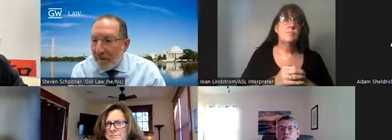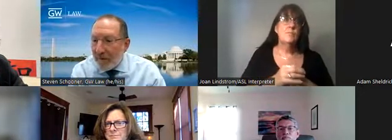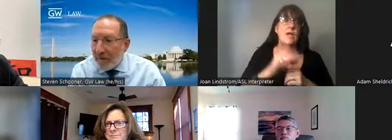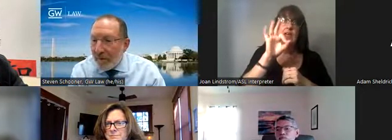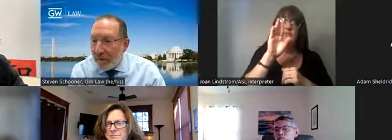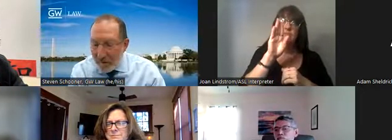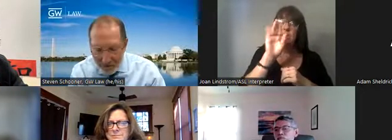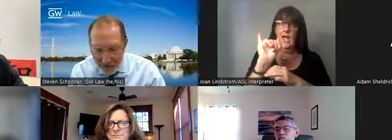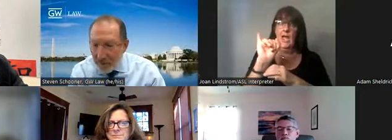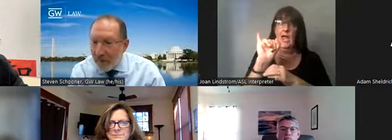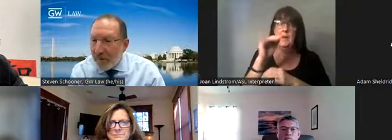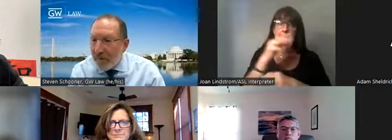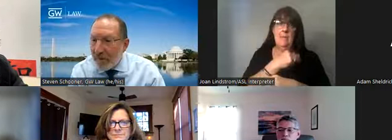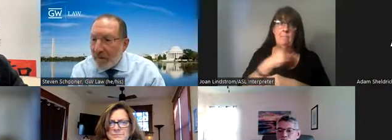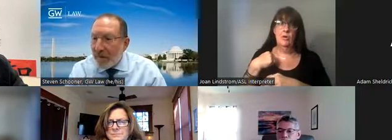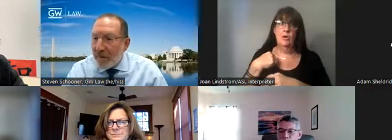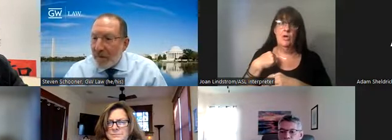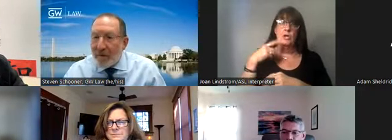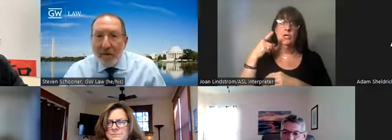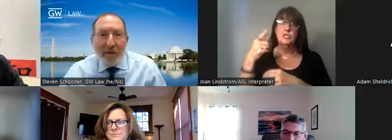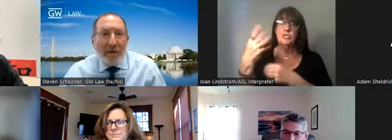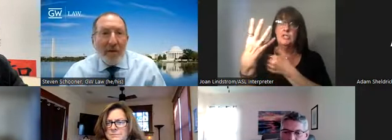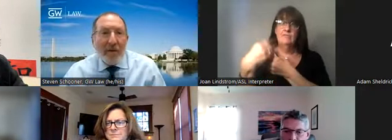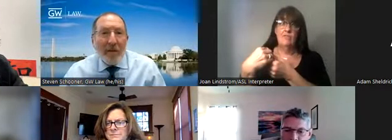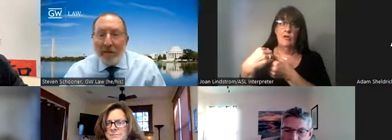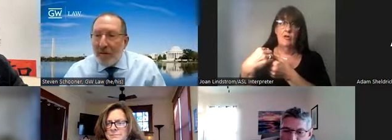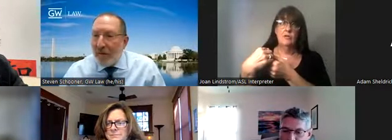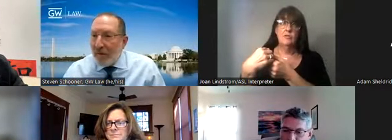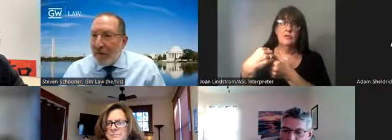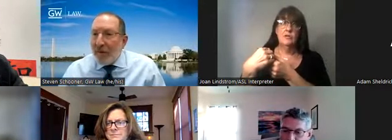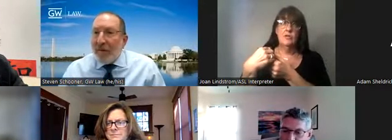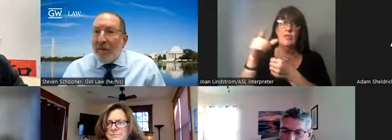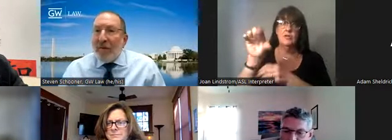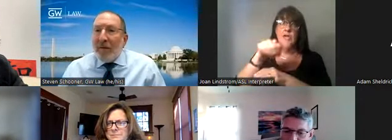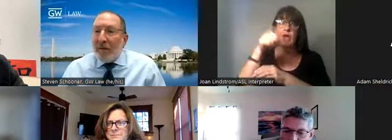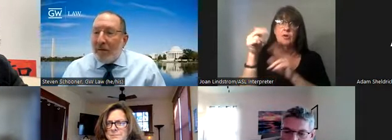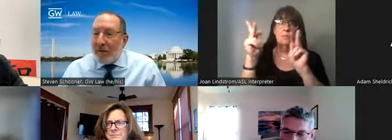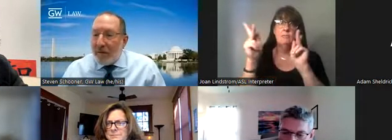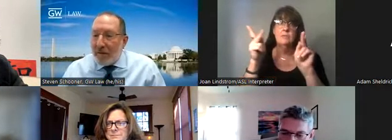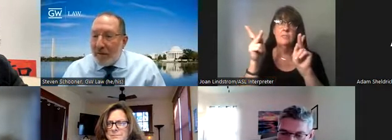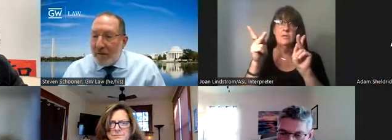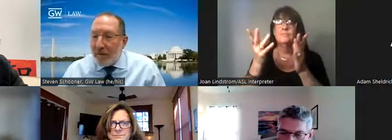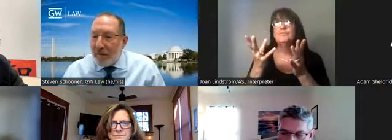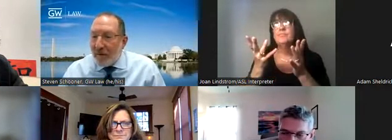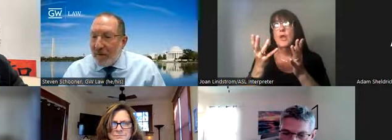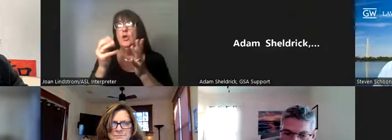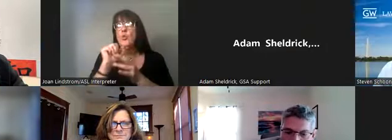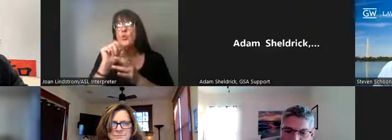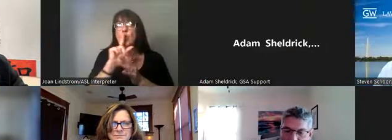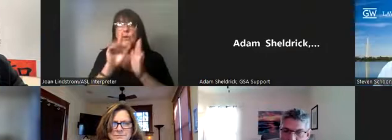she involved CEQ, there were others. So we don't just develop